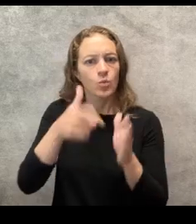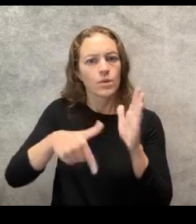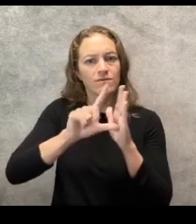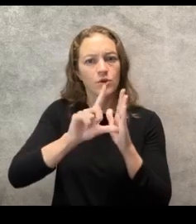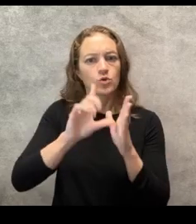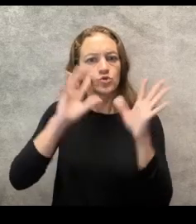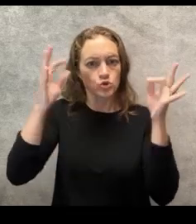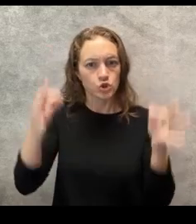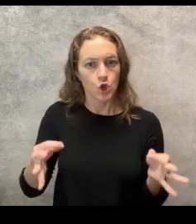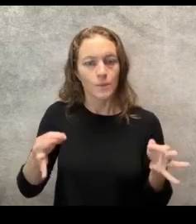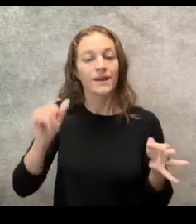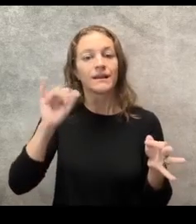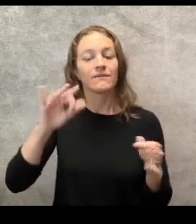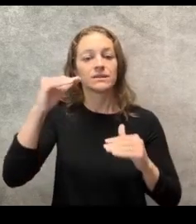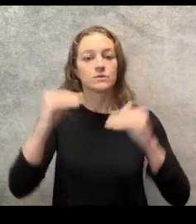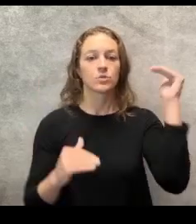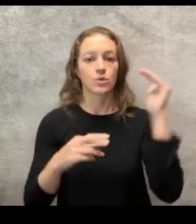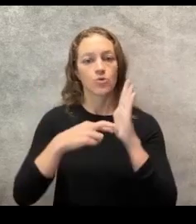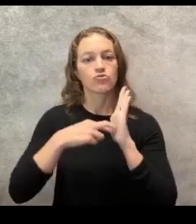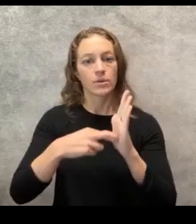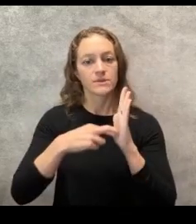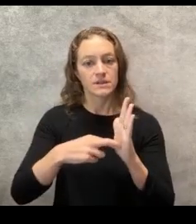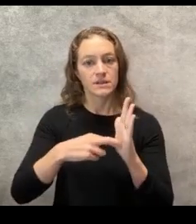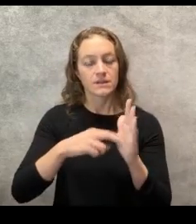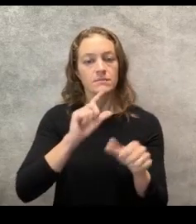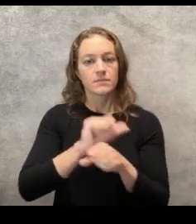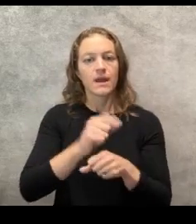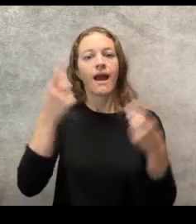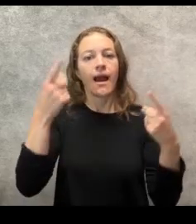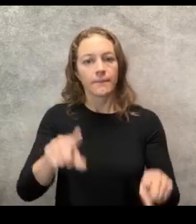if disproportionate representation exists.